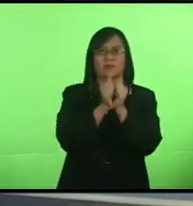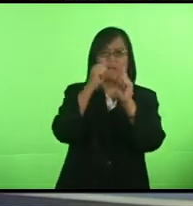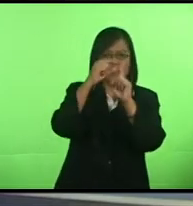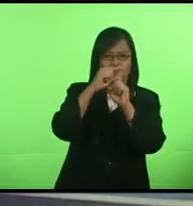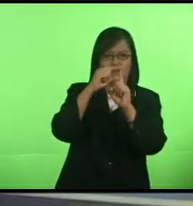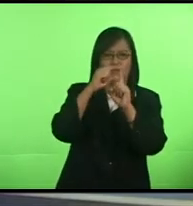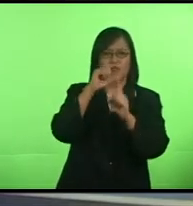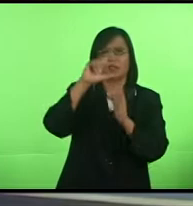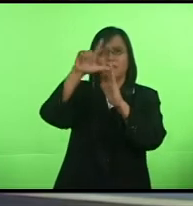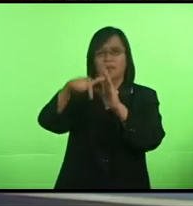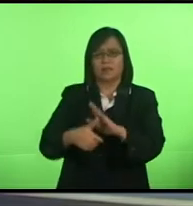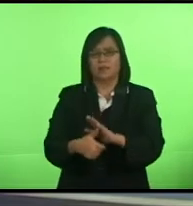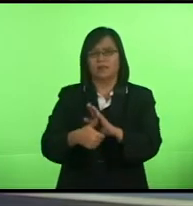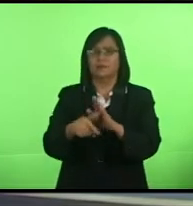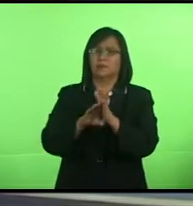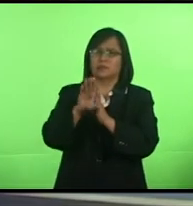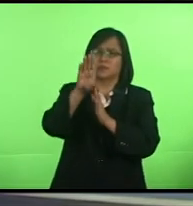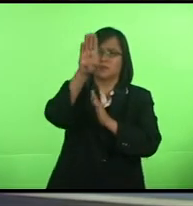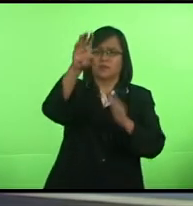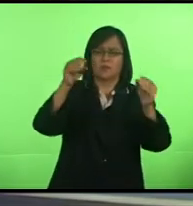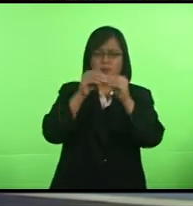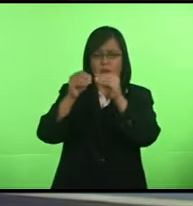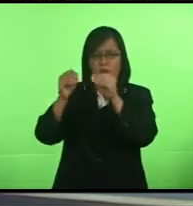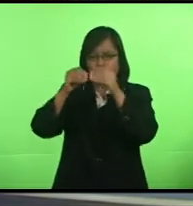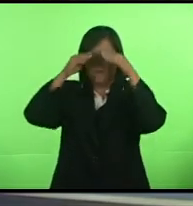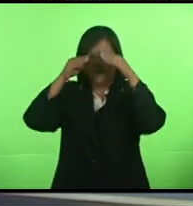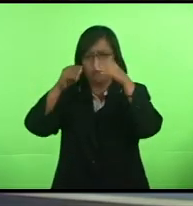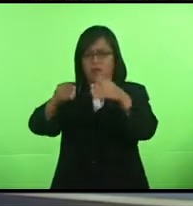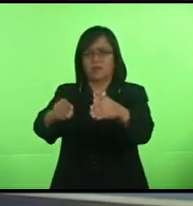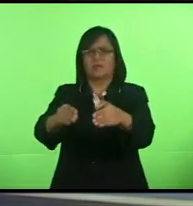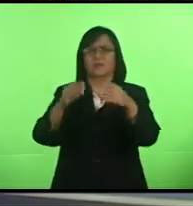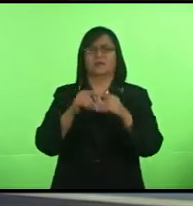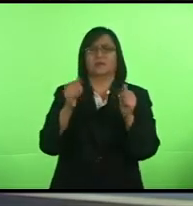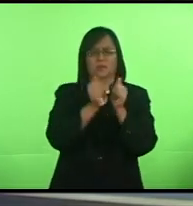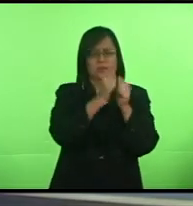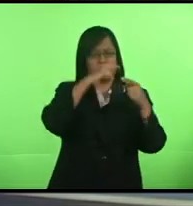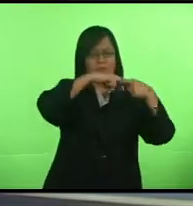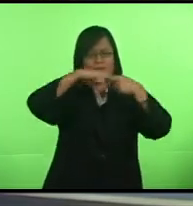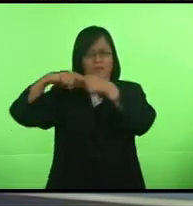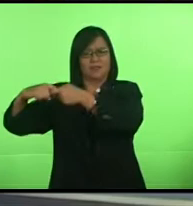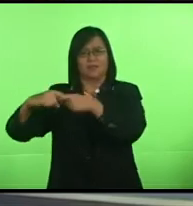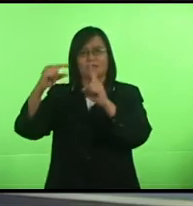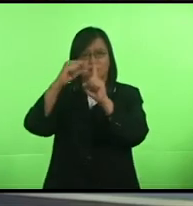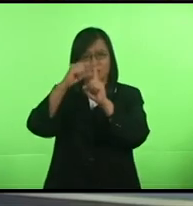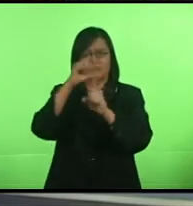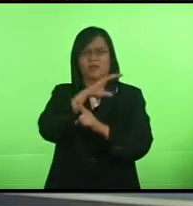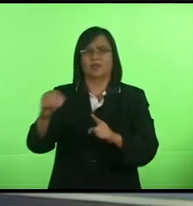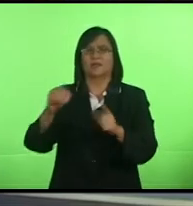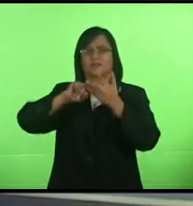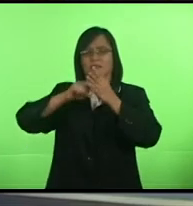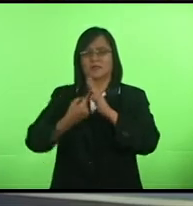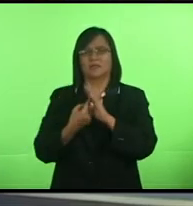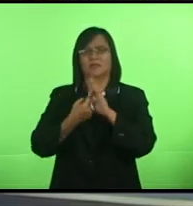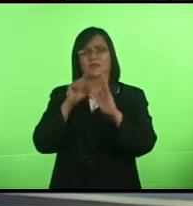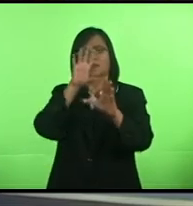in an aspect of something related to that word and start to frame questions about the topic.